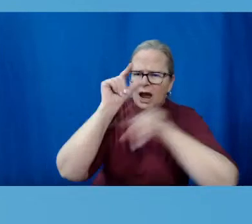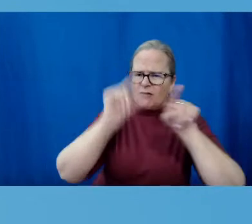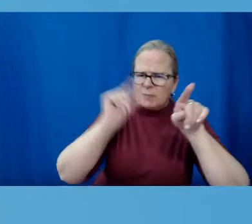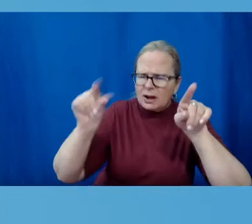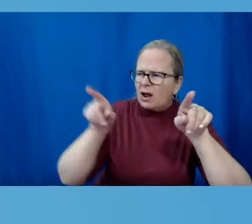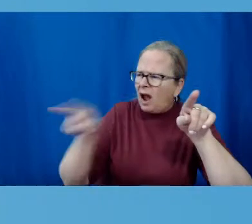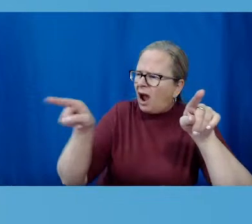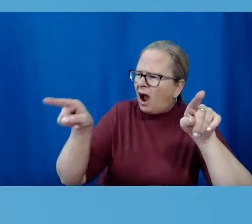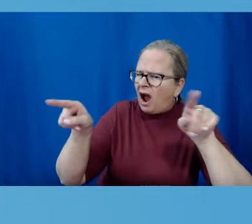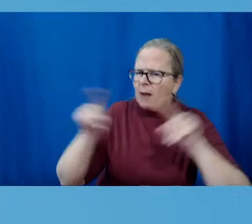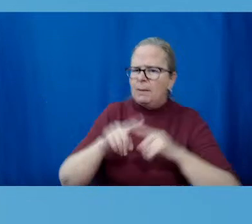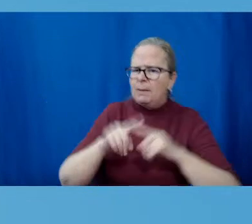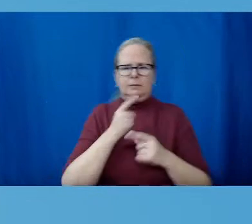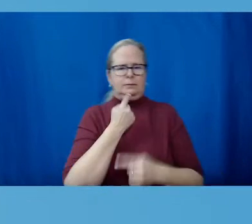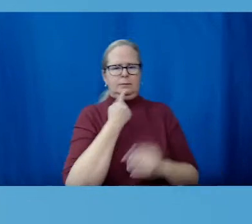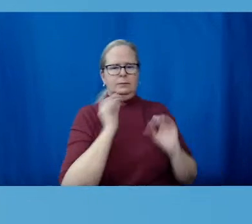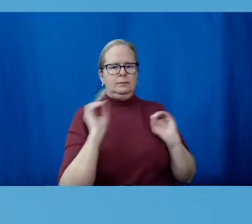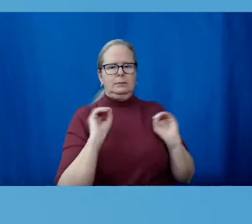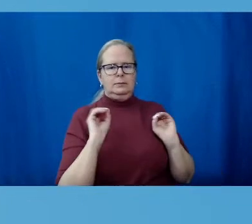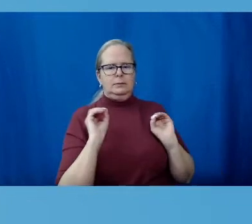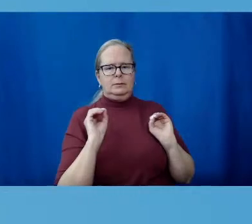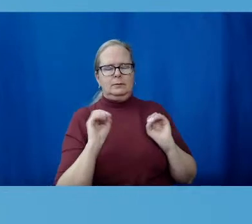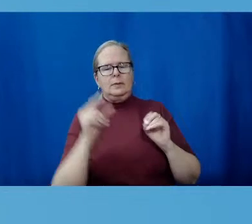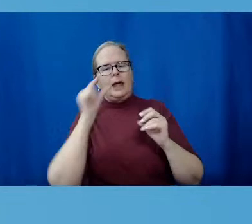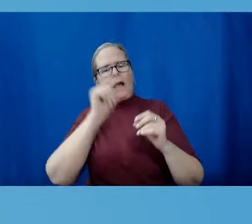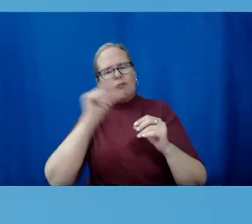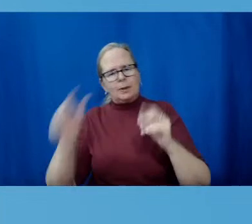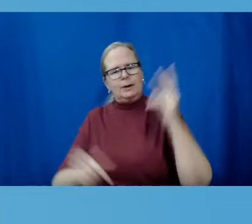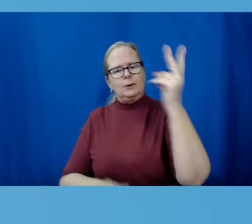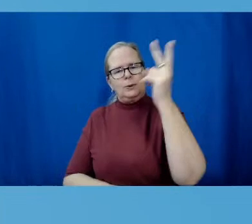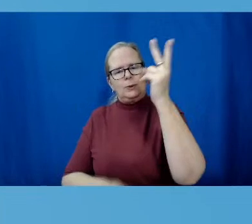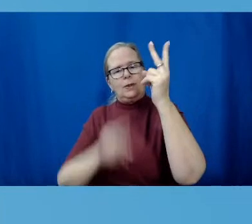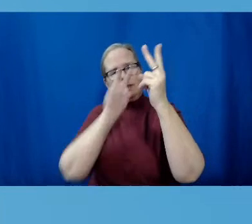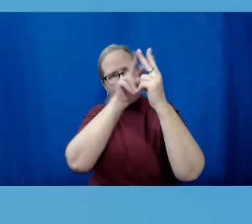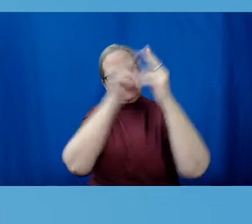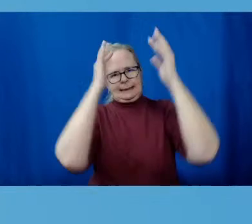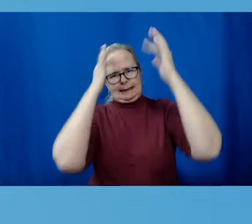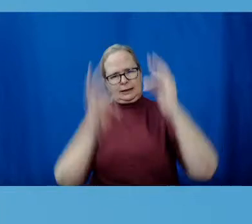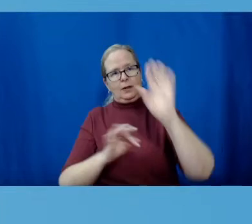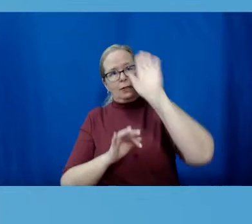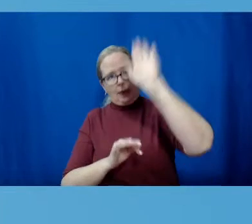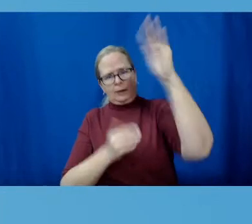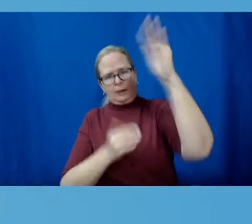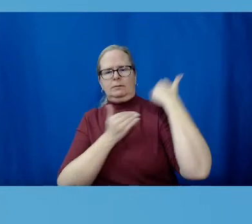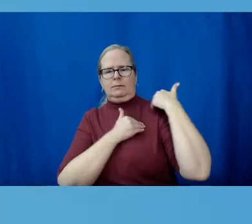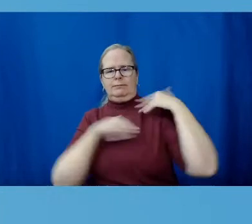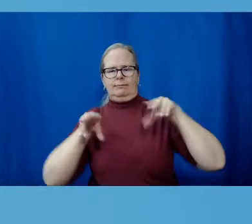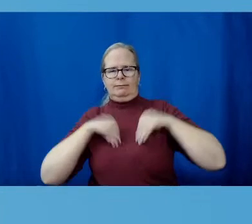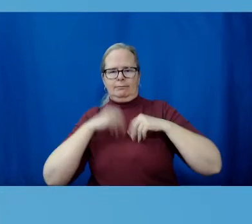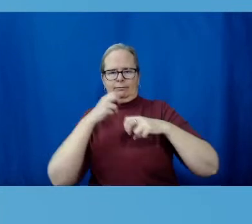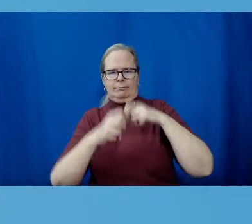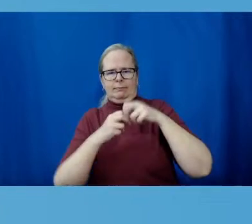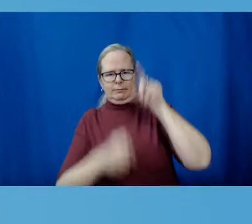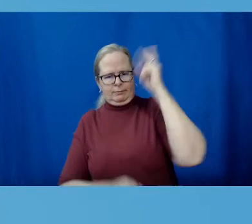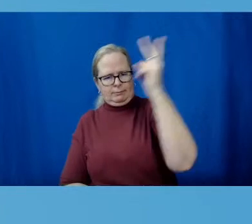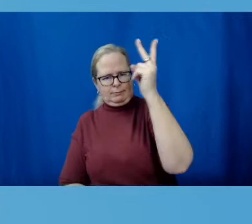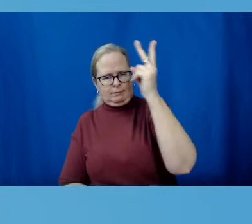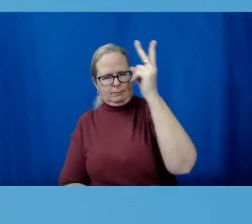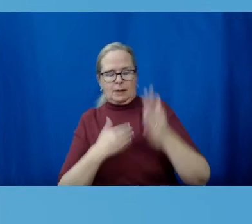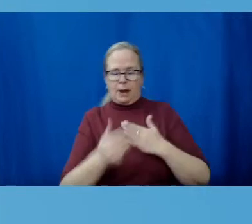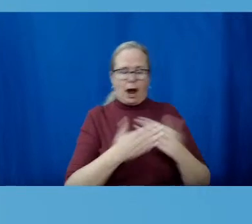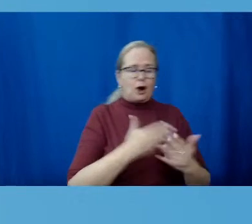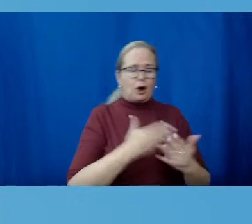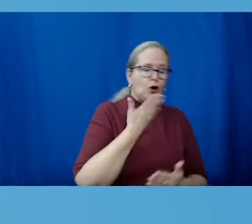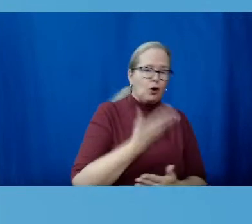that's who has to wear it, good or bad. But she did, to me, step beyond that in the summer. But beyond that, in August, on the eve